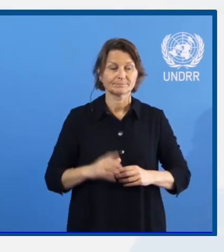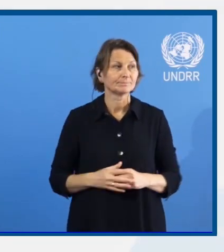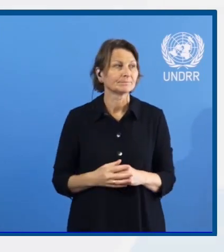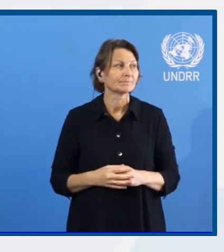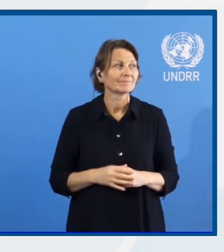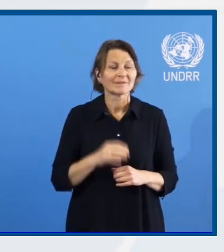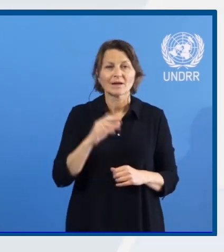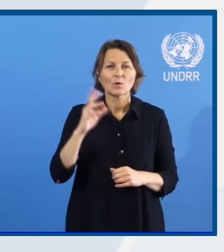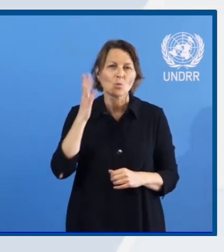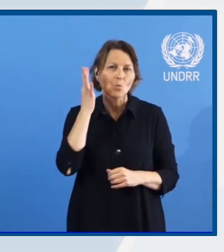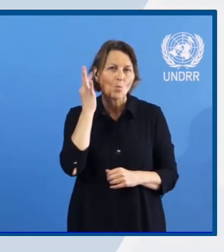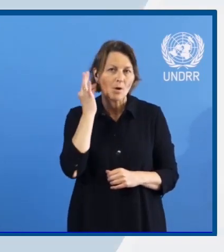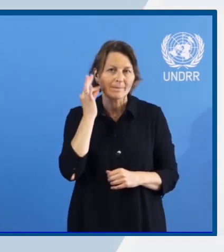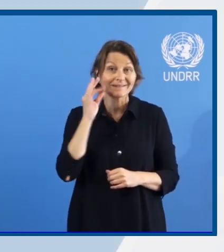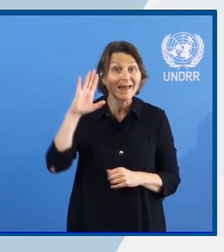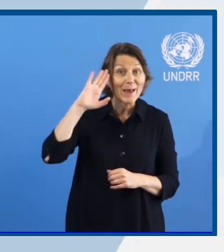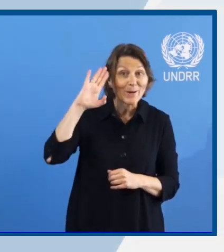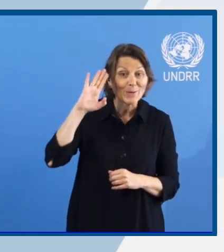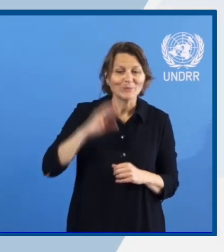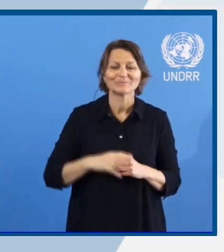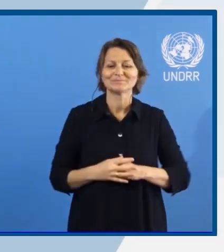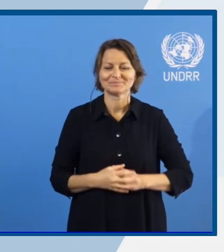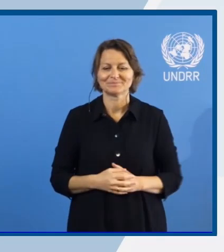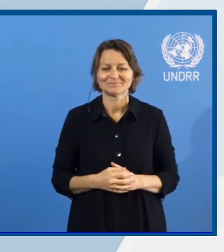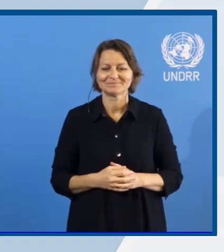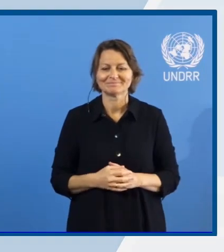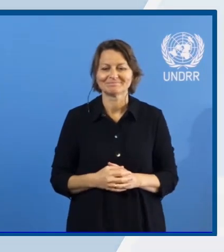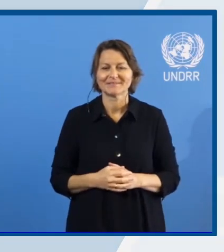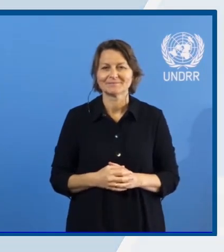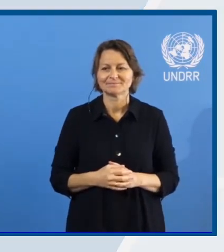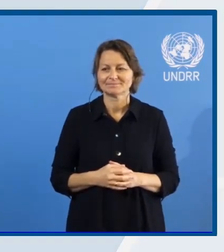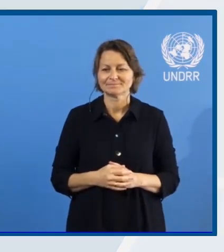Hello. Sorry. So just on the point that